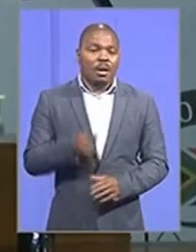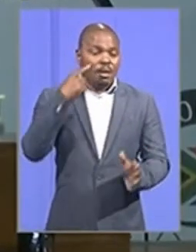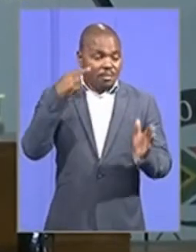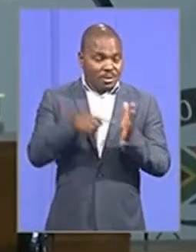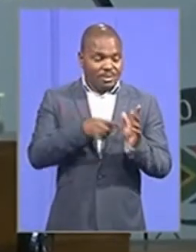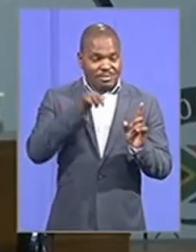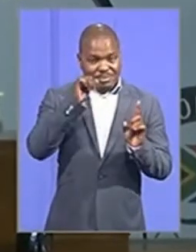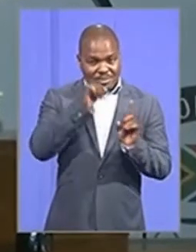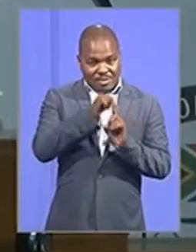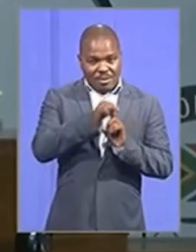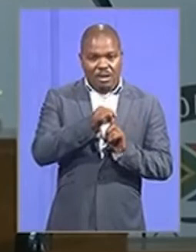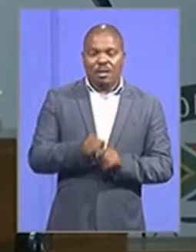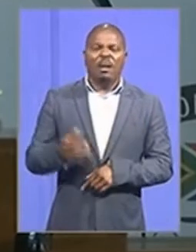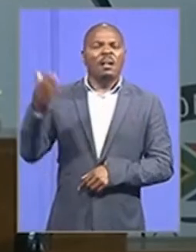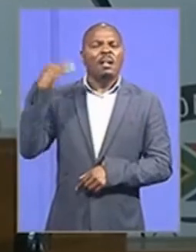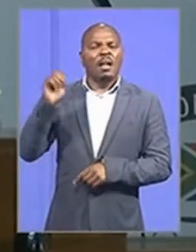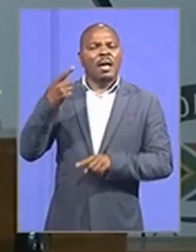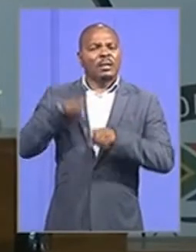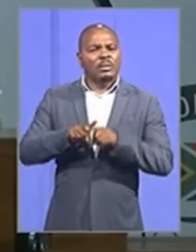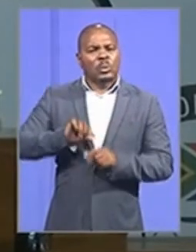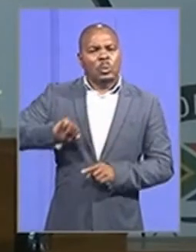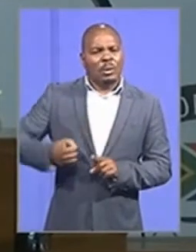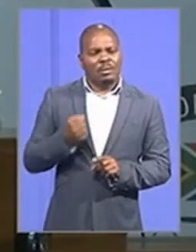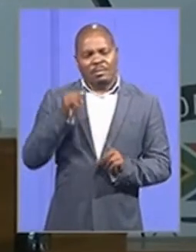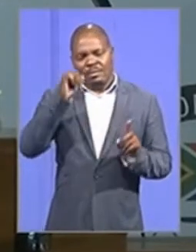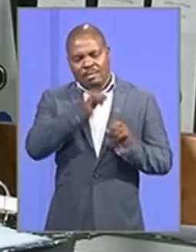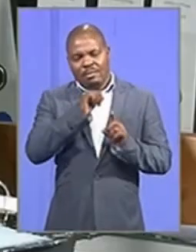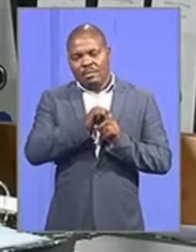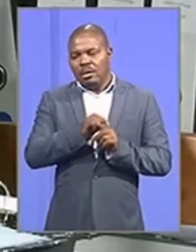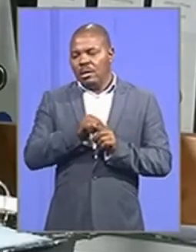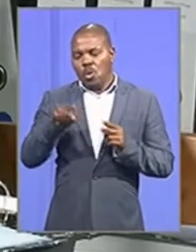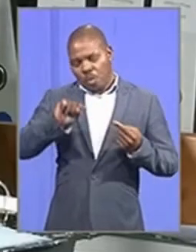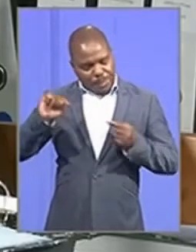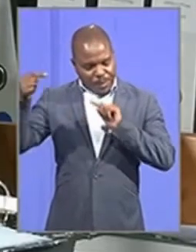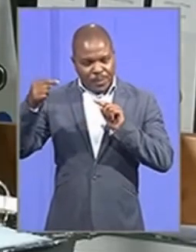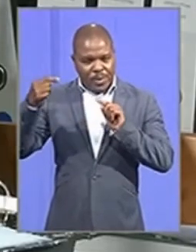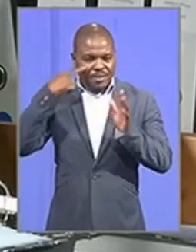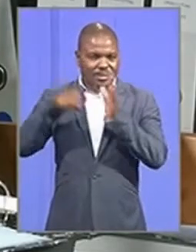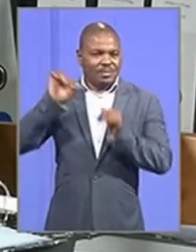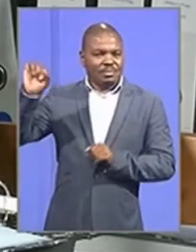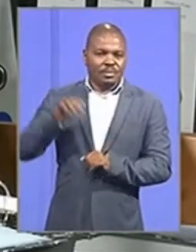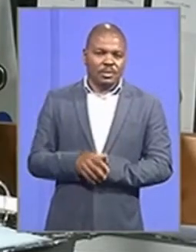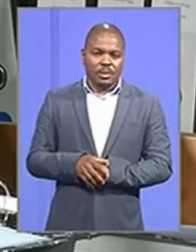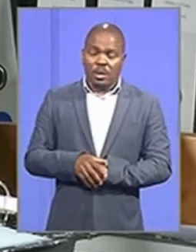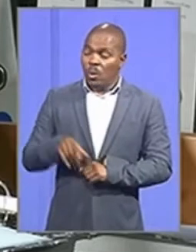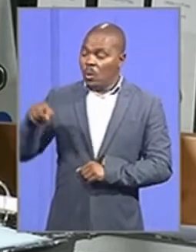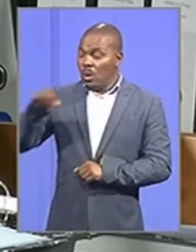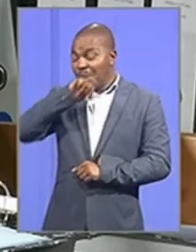le kgatlhanong le se se builweng ke mosadi wa gagwe wa maloba. She loves money and would take money